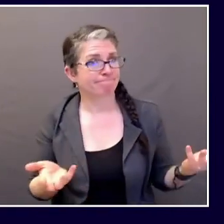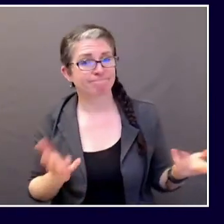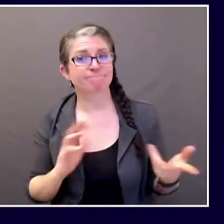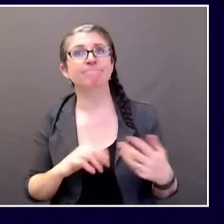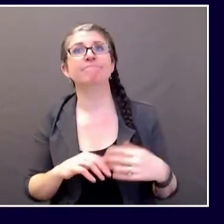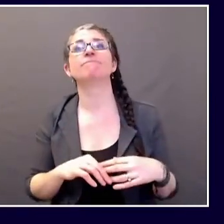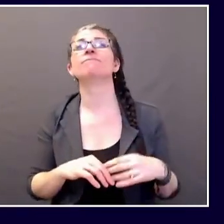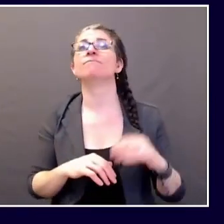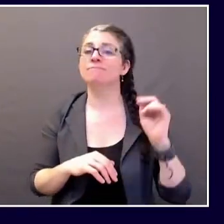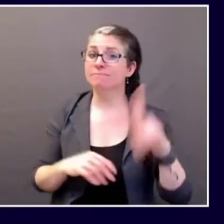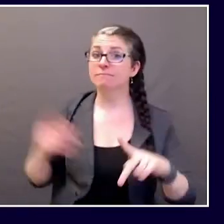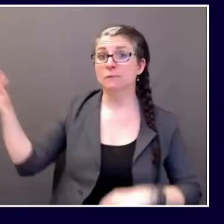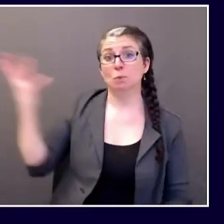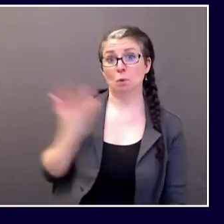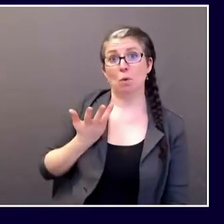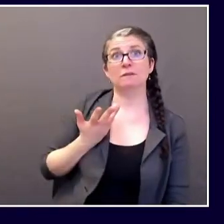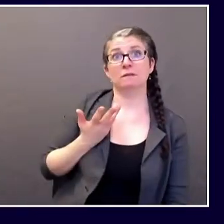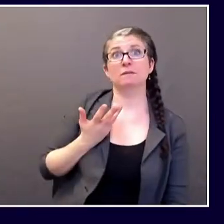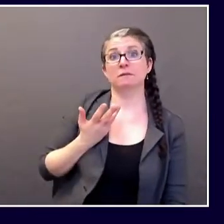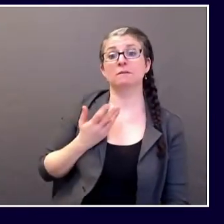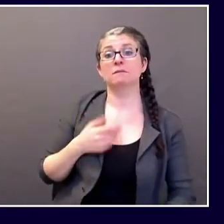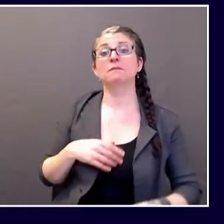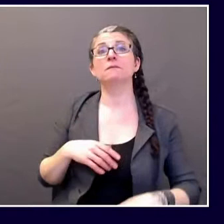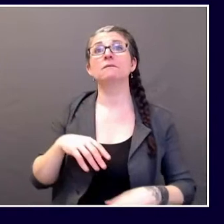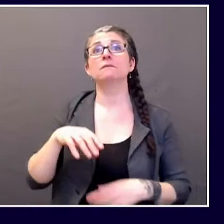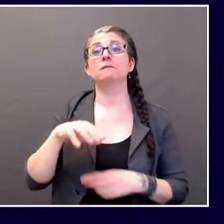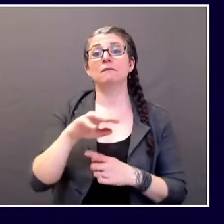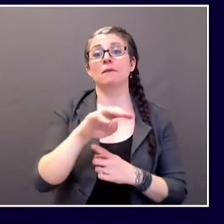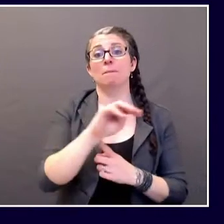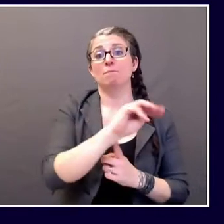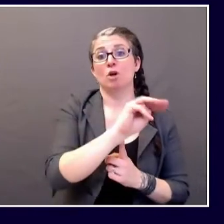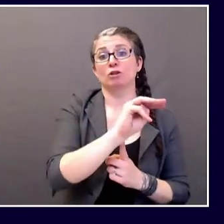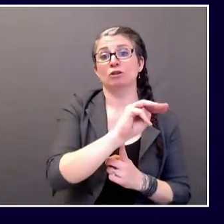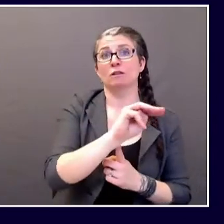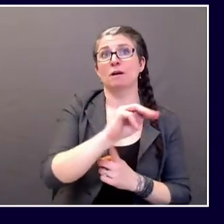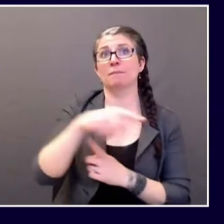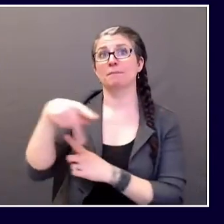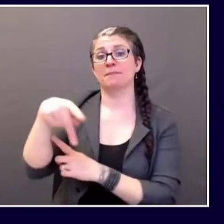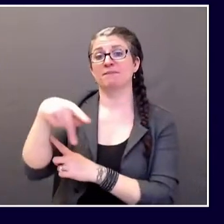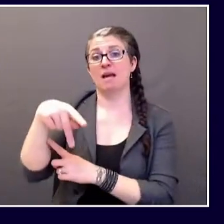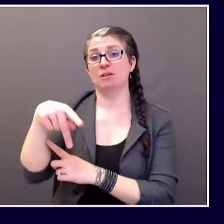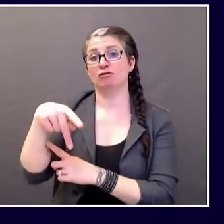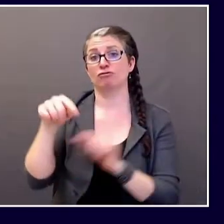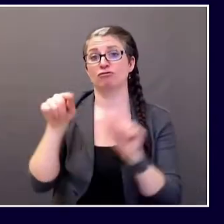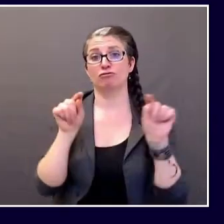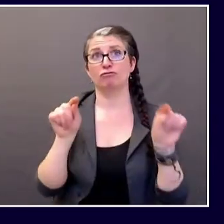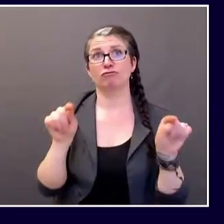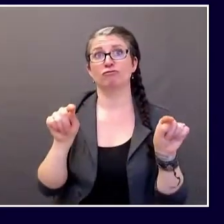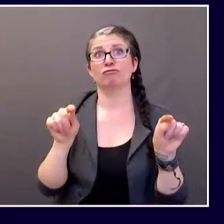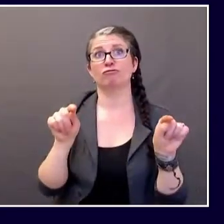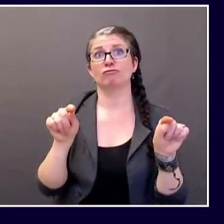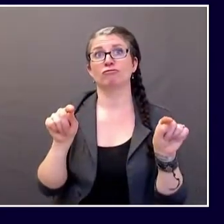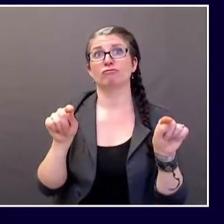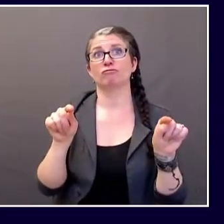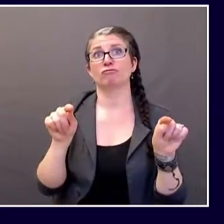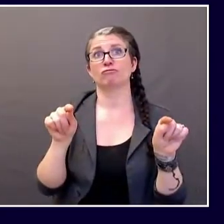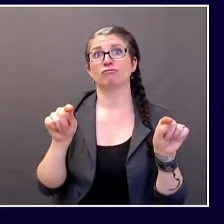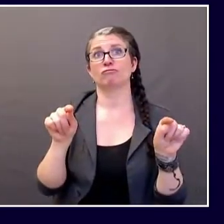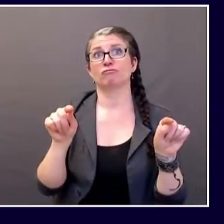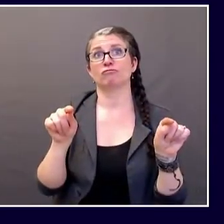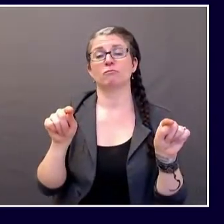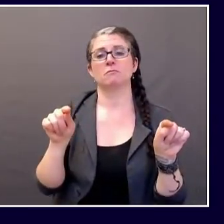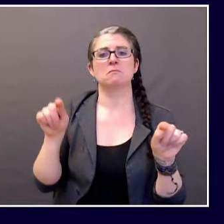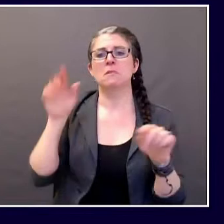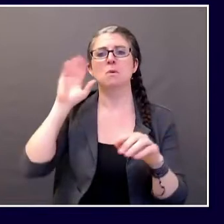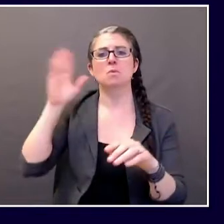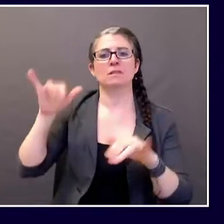vaccine are not expected to decrease. And we're hoping that they will continue the consistent increase that we've seen